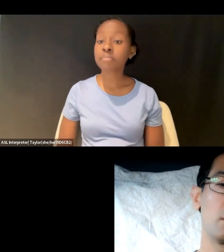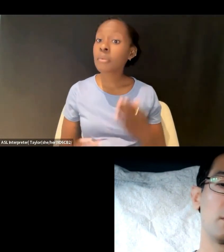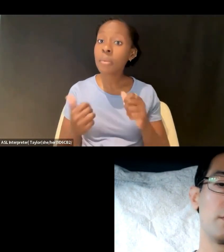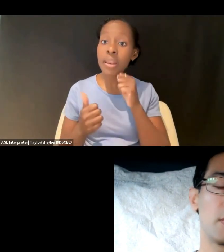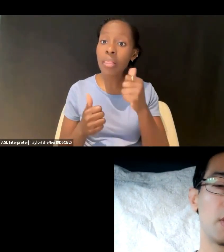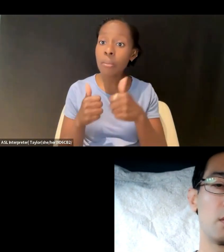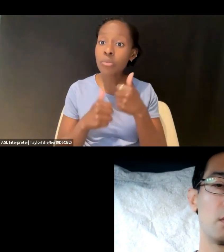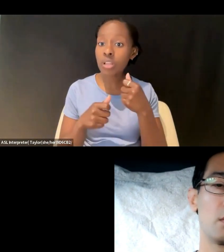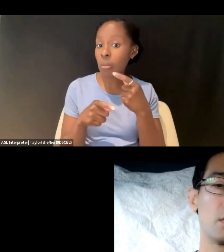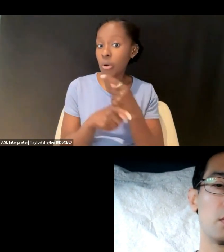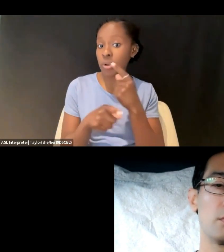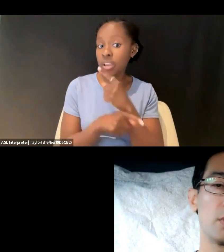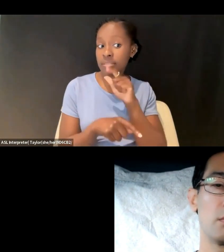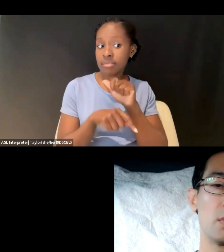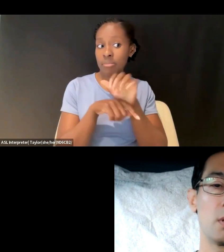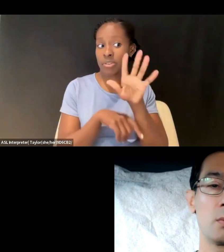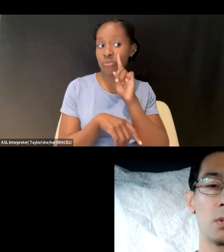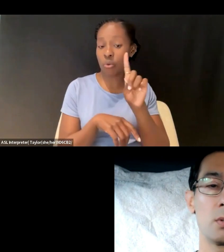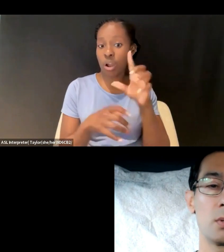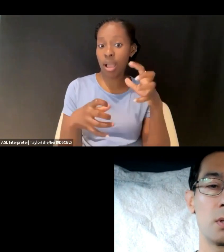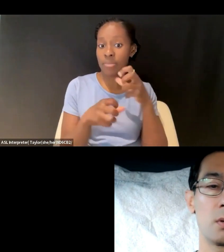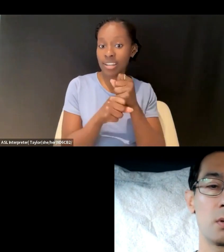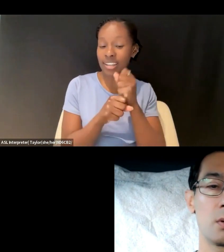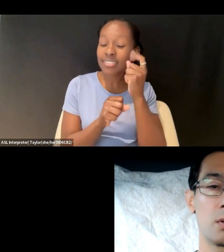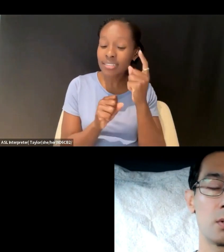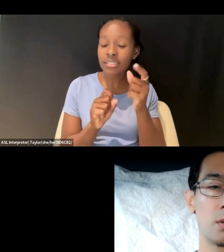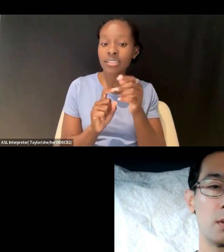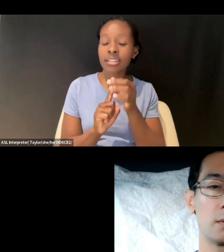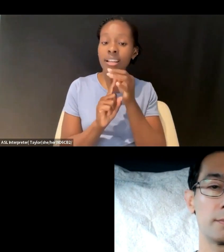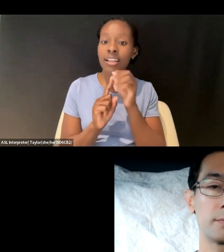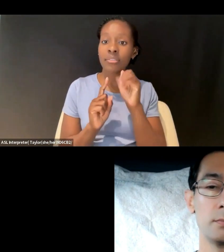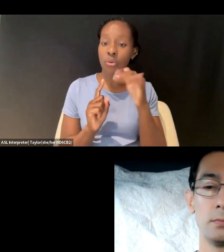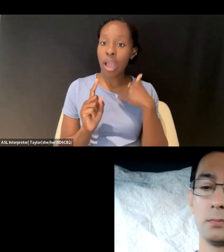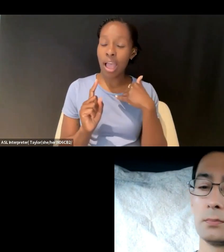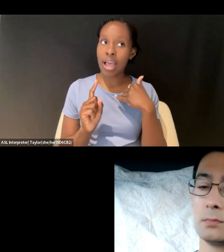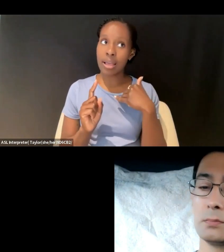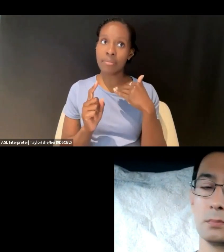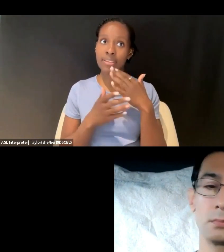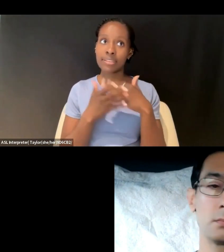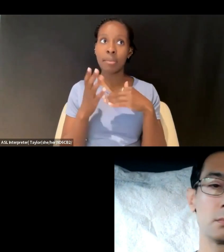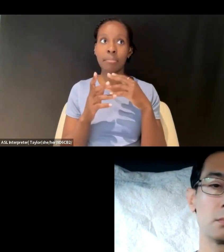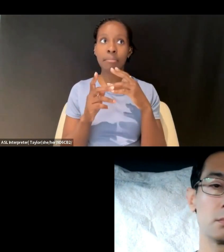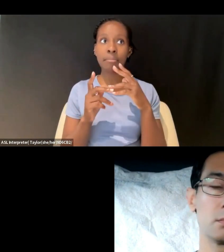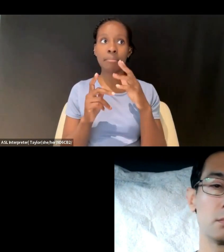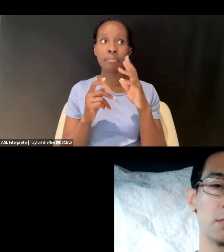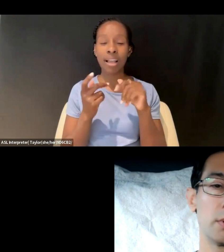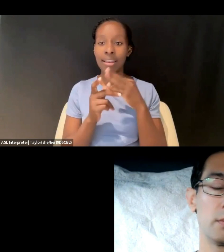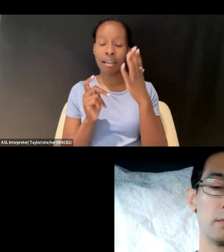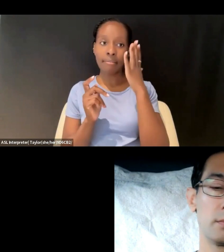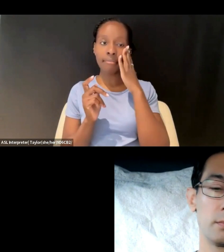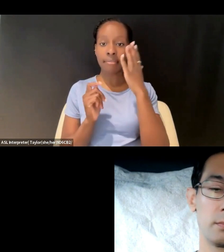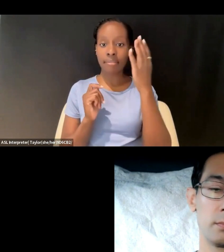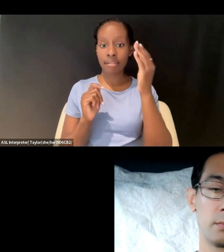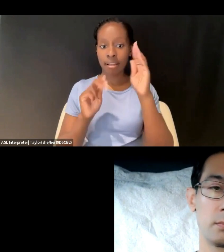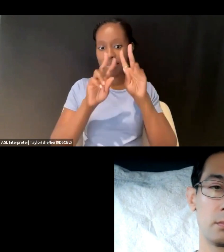appropriate submission for an abstract unless you have some sort of analysis that you want to offer based on your review